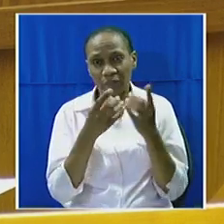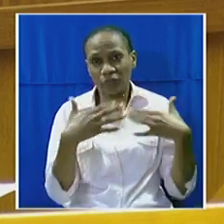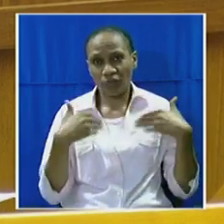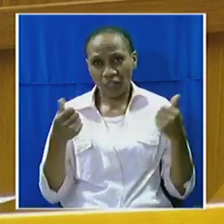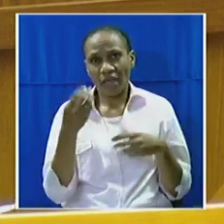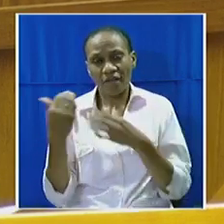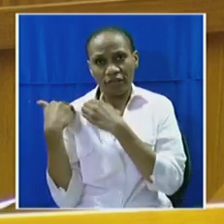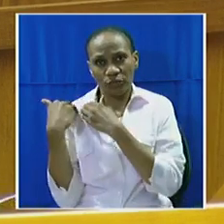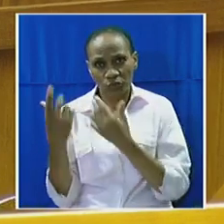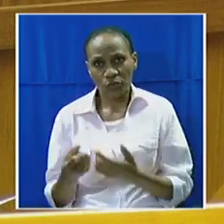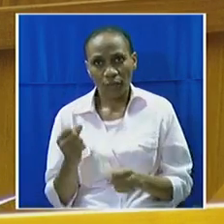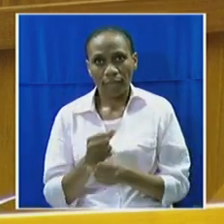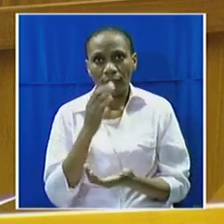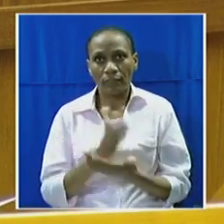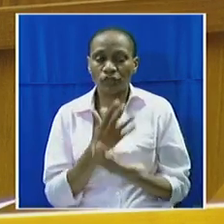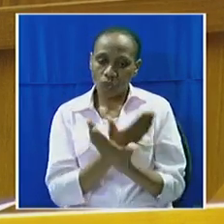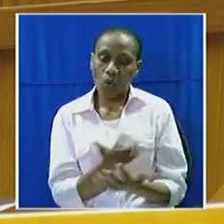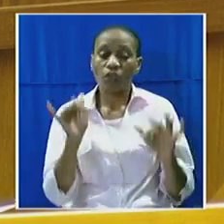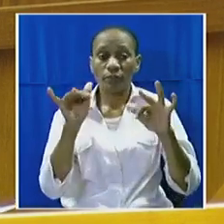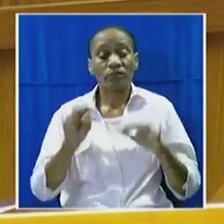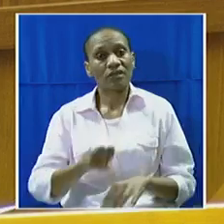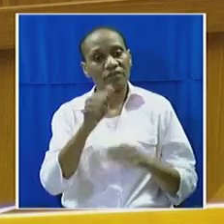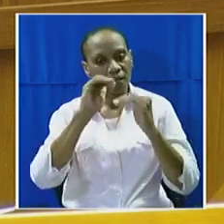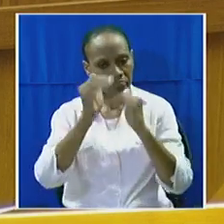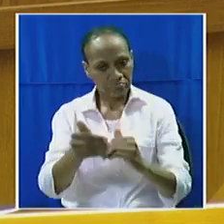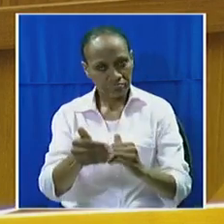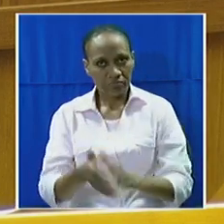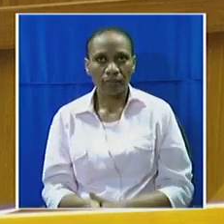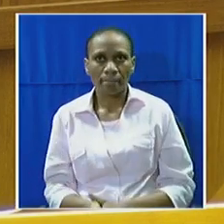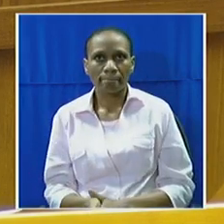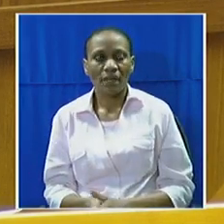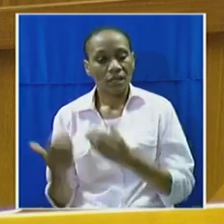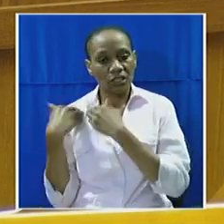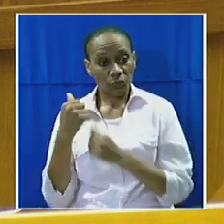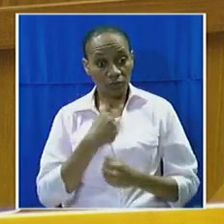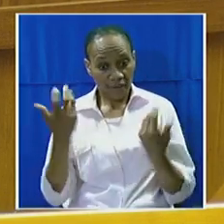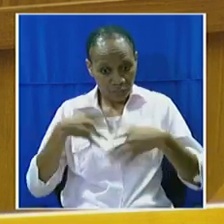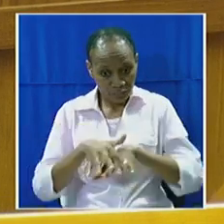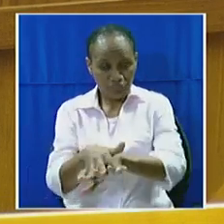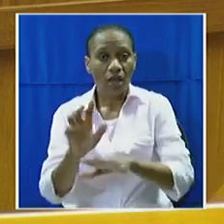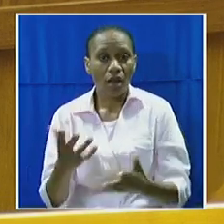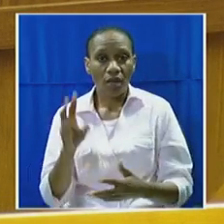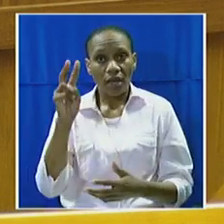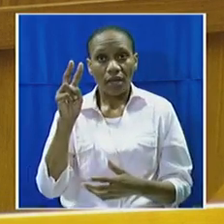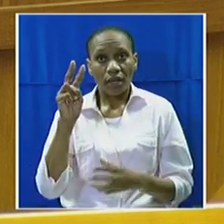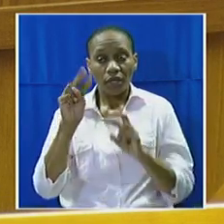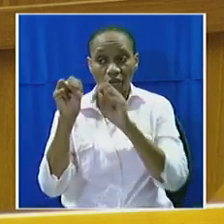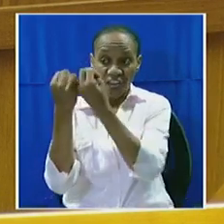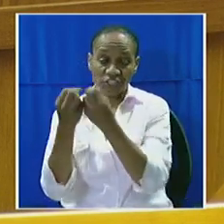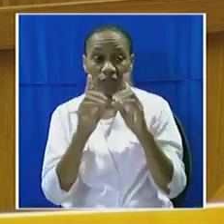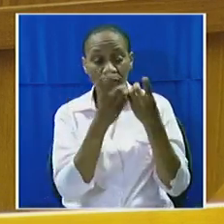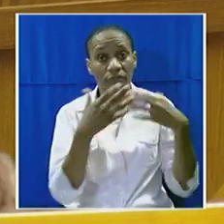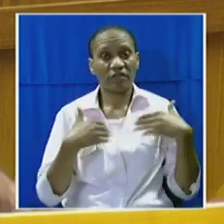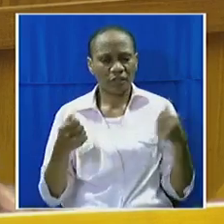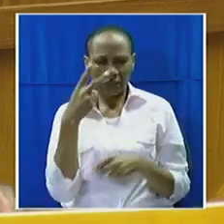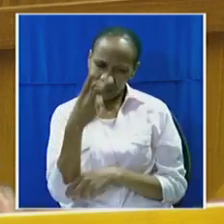to ensure health for all South Africans. In fulfilling this responsibility, the National Department of Health foresaw a